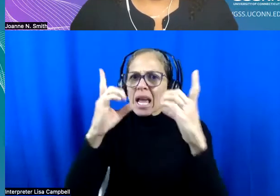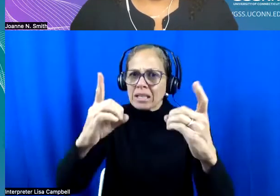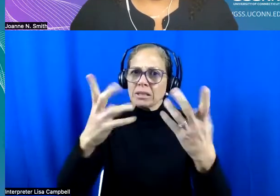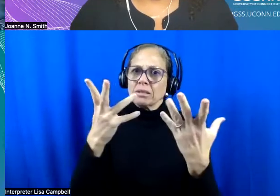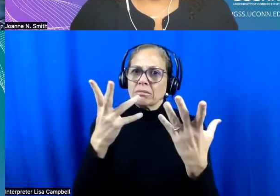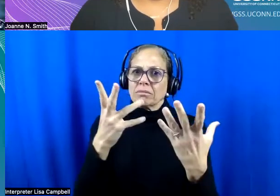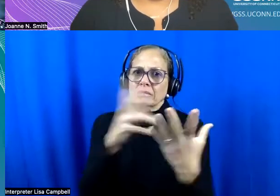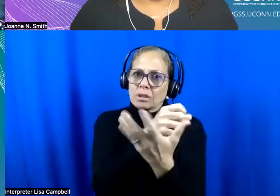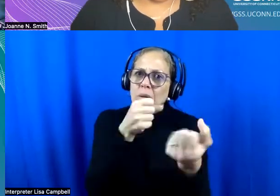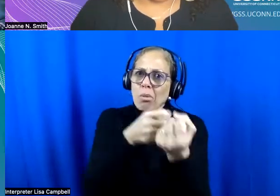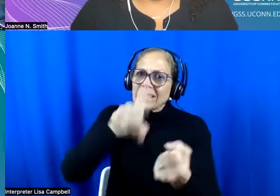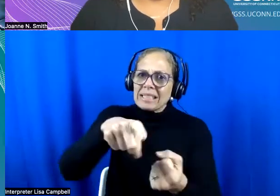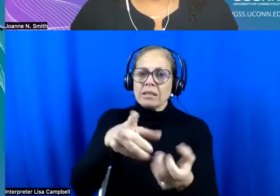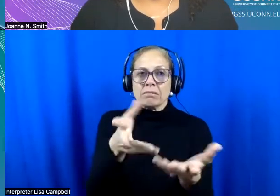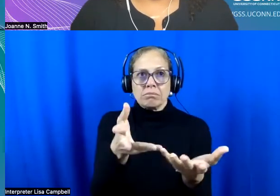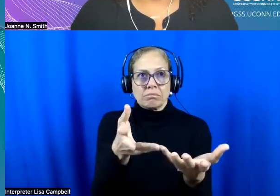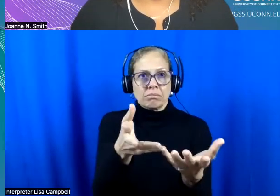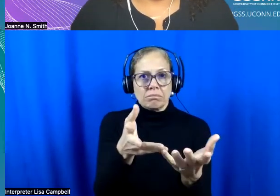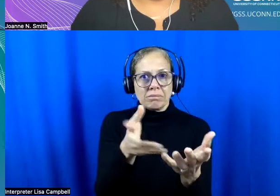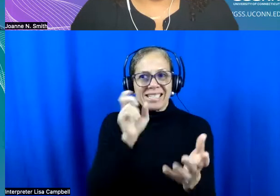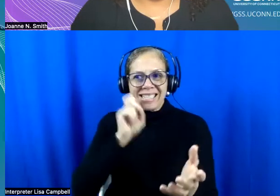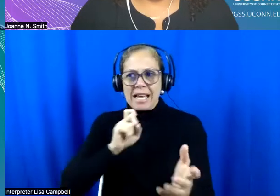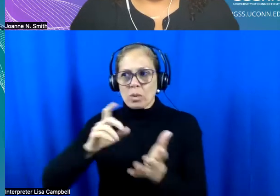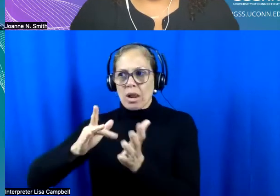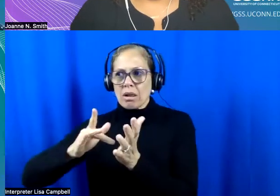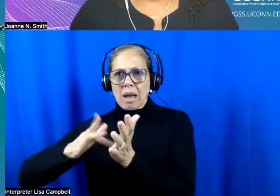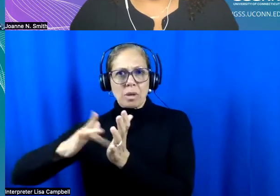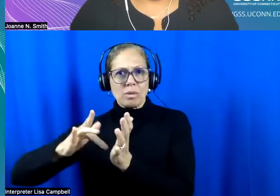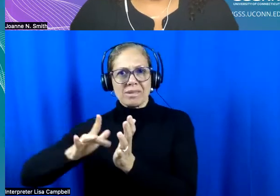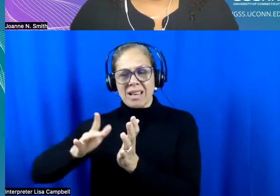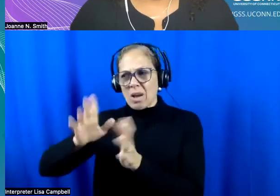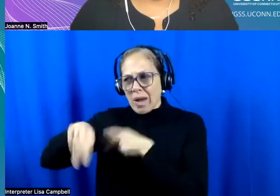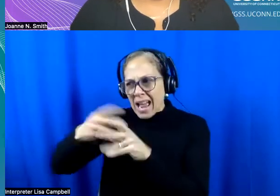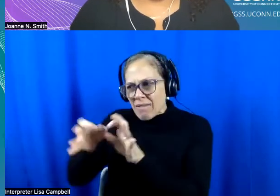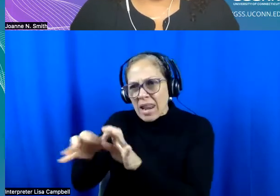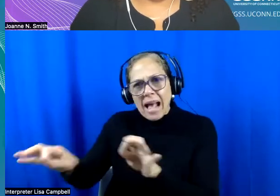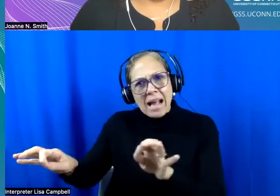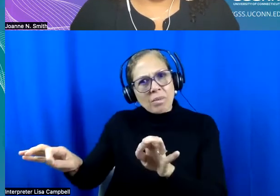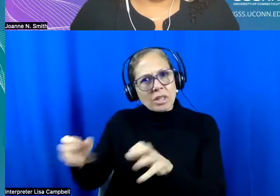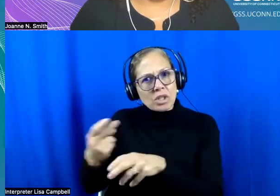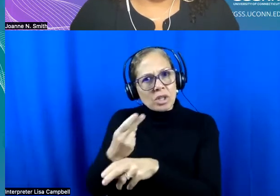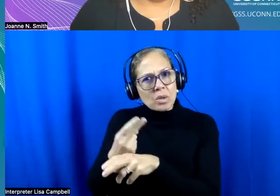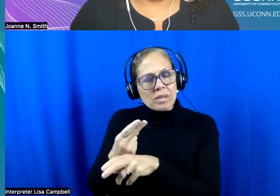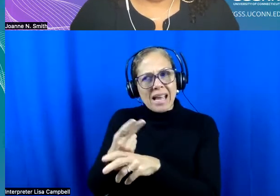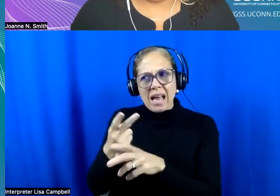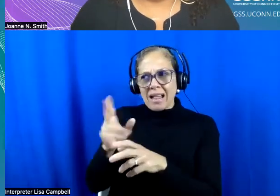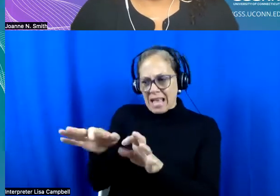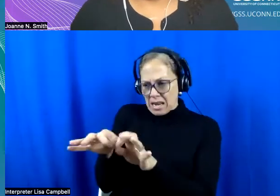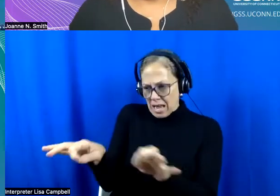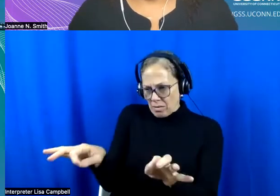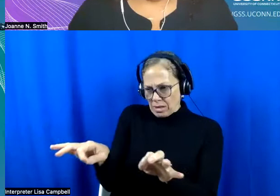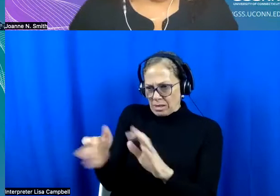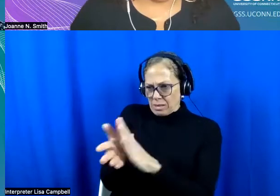support, language around child sexual abuse, and a bit of normalizing that language in